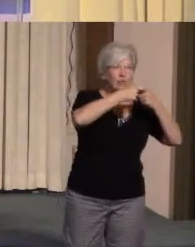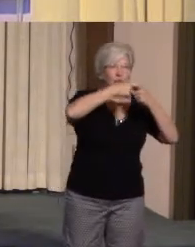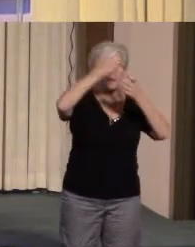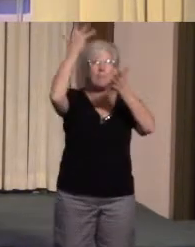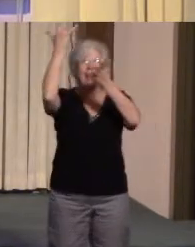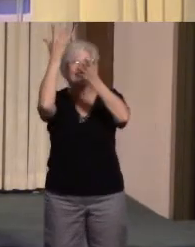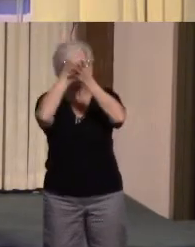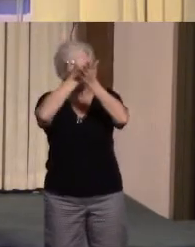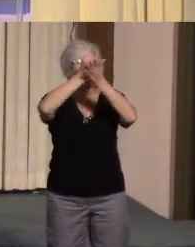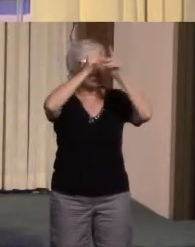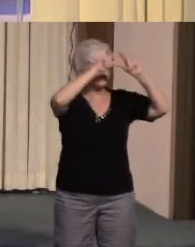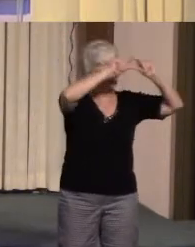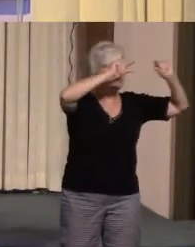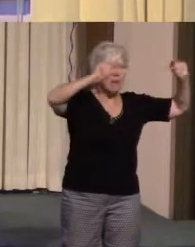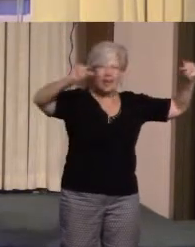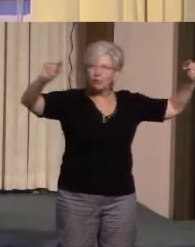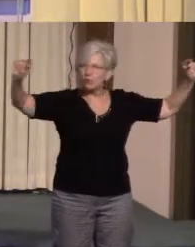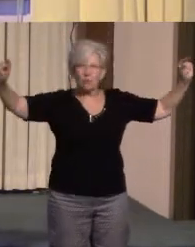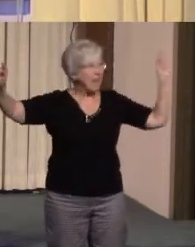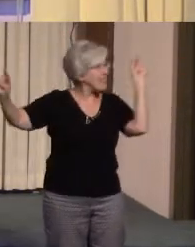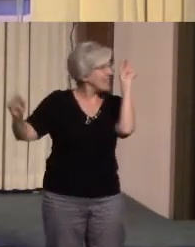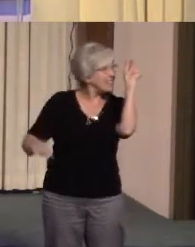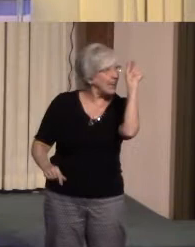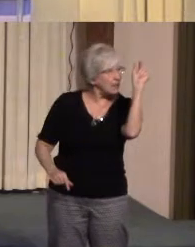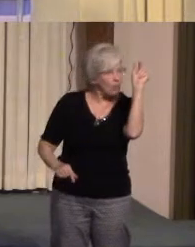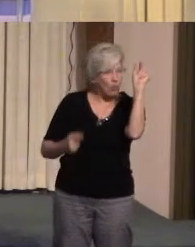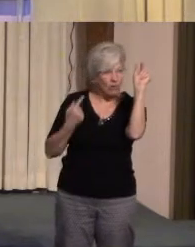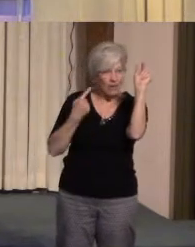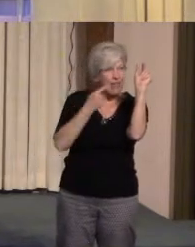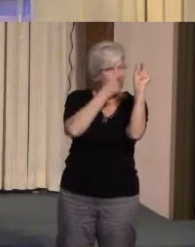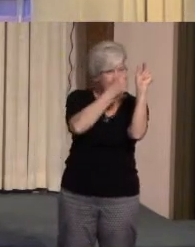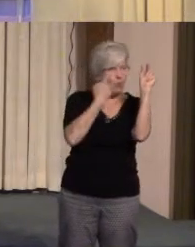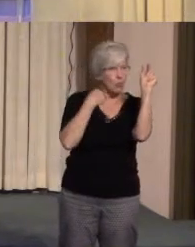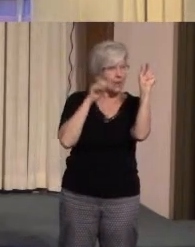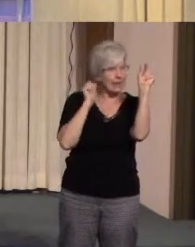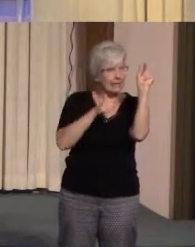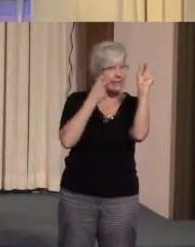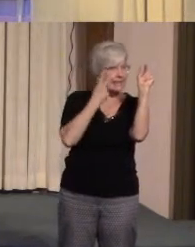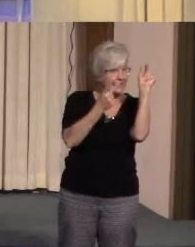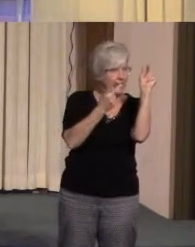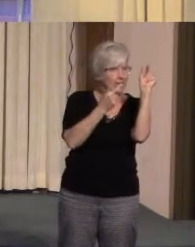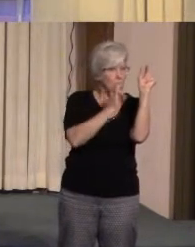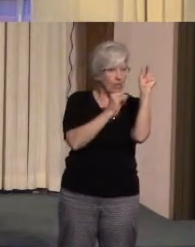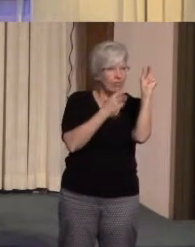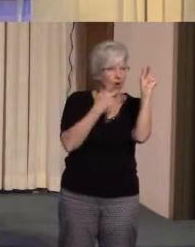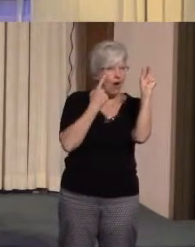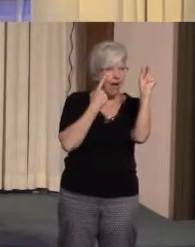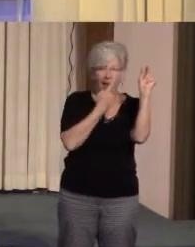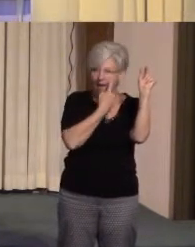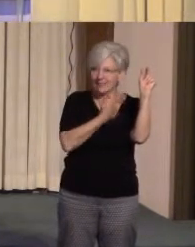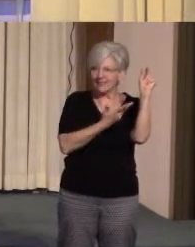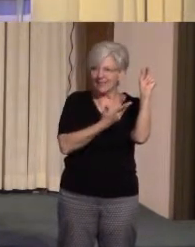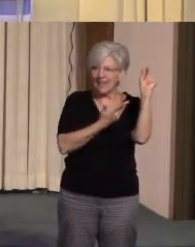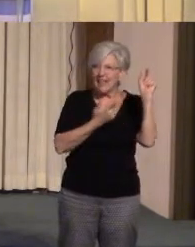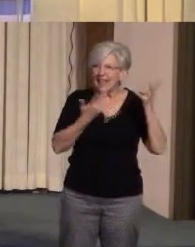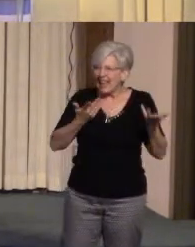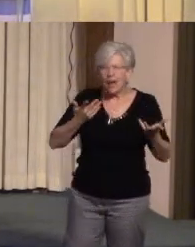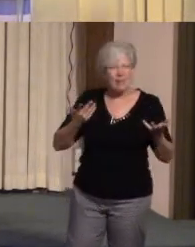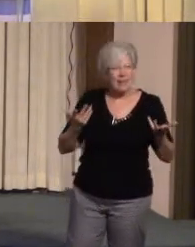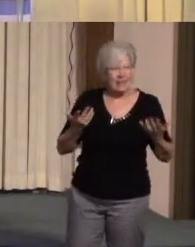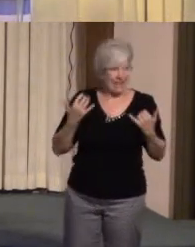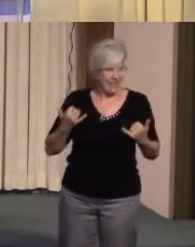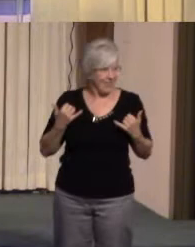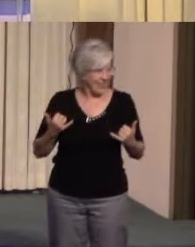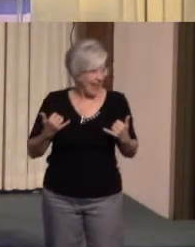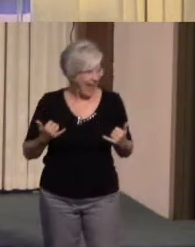and what a tiny portion of it we're actually able to see with our eyes, right? So even now, over there